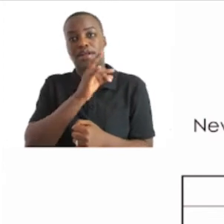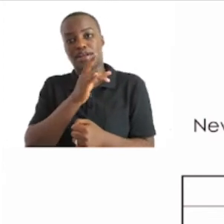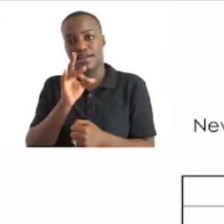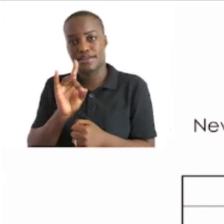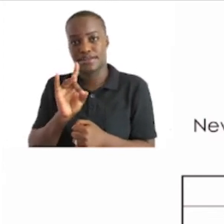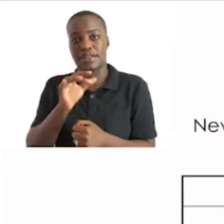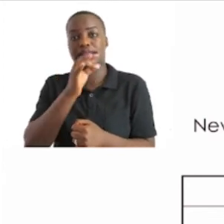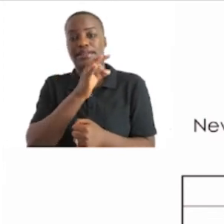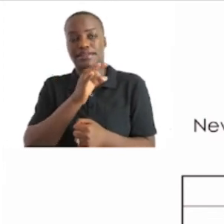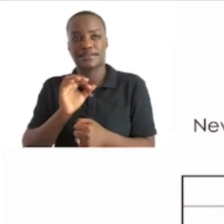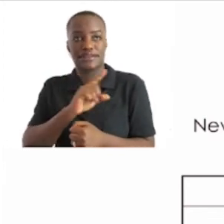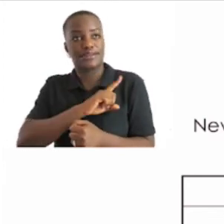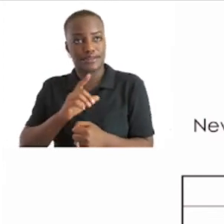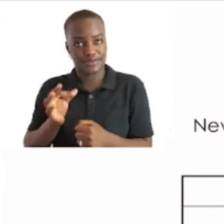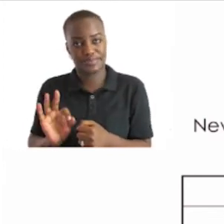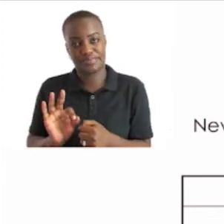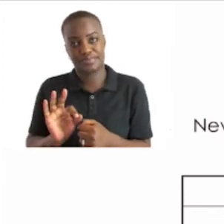18, 19.